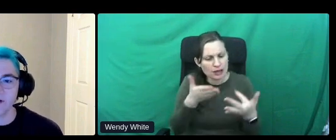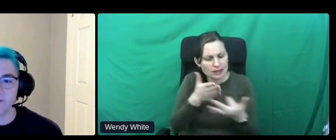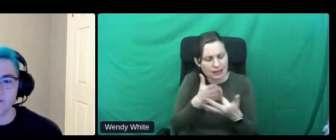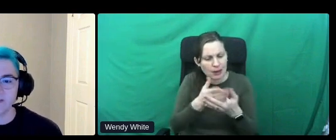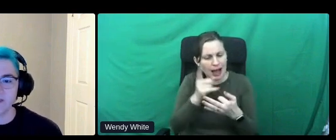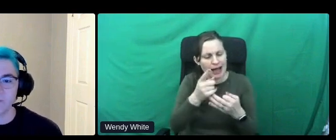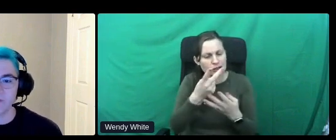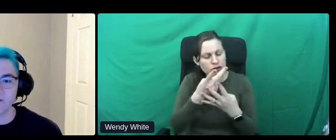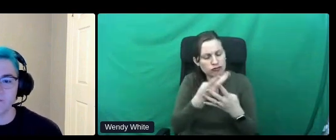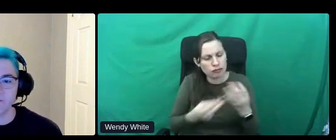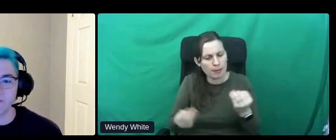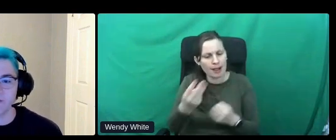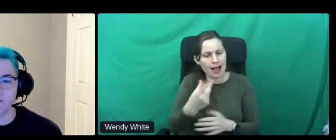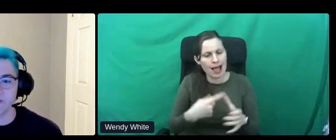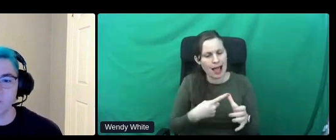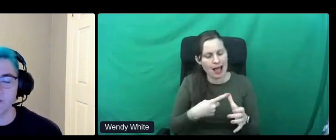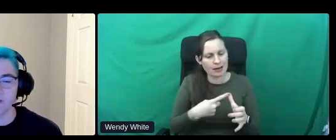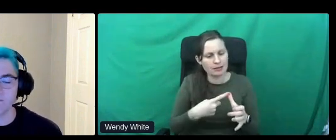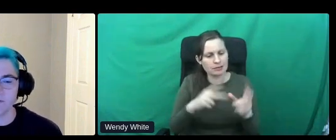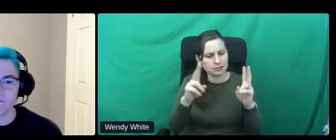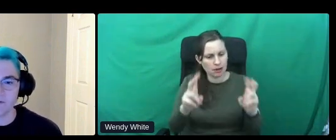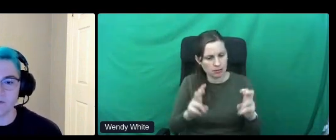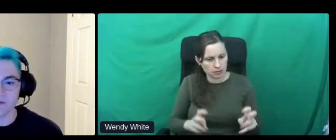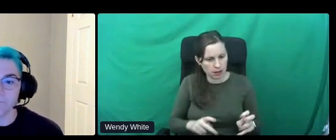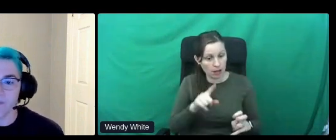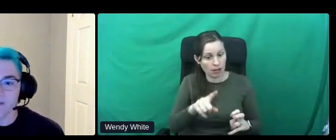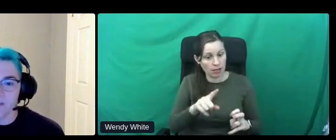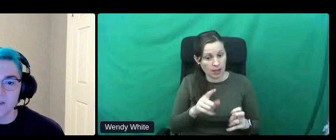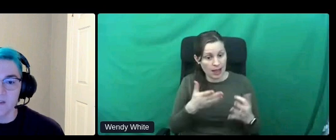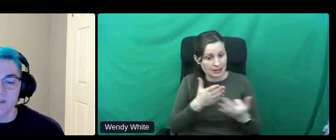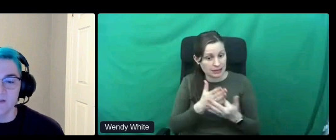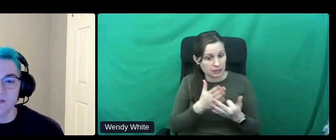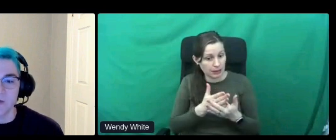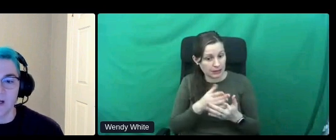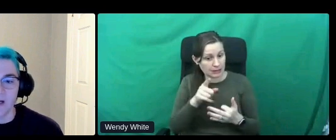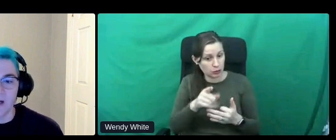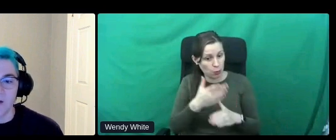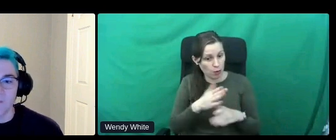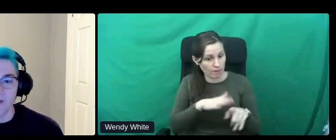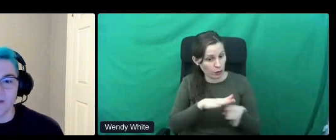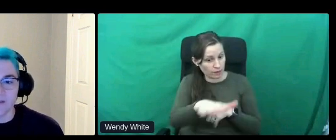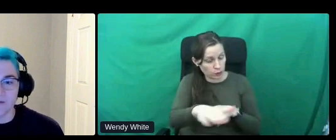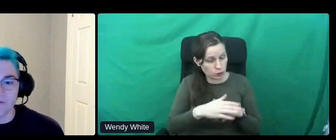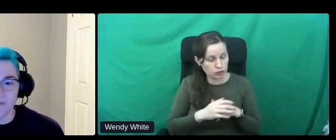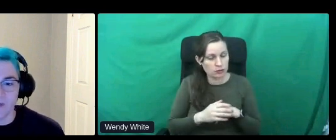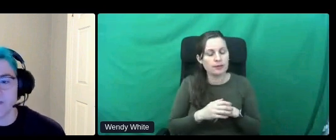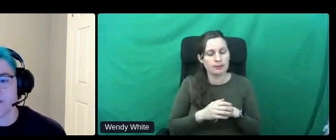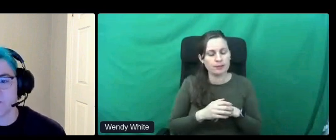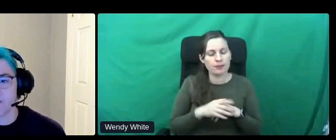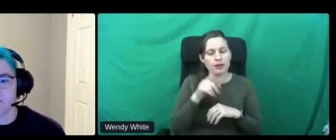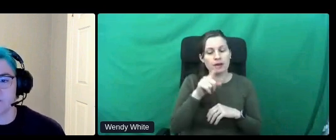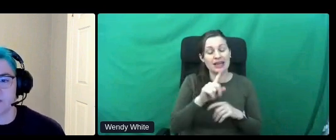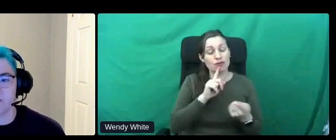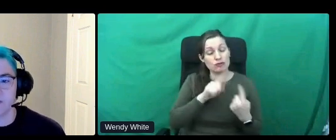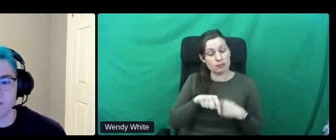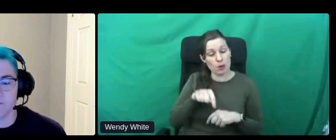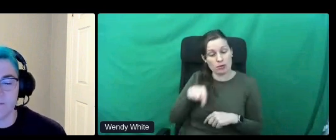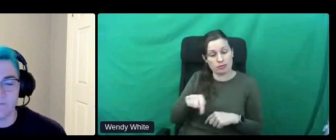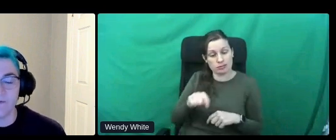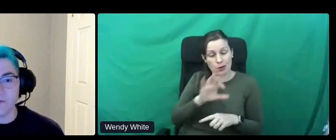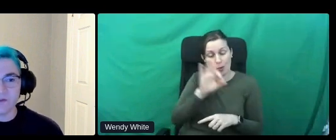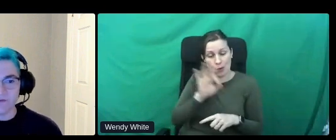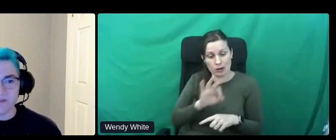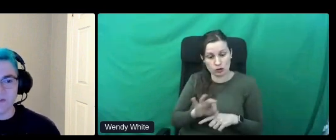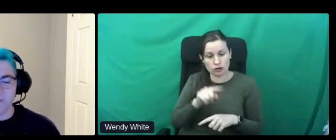titles? Are there accessibility features that you're working on for the future? So in response to this question around